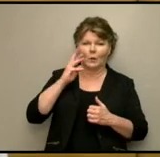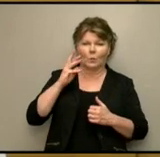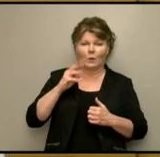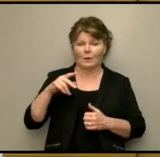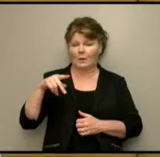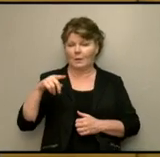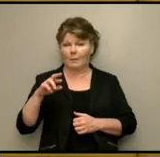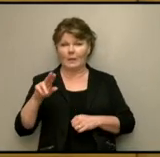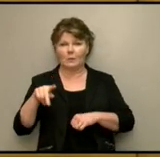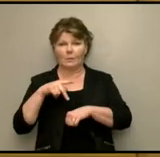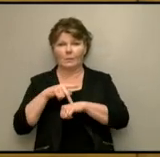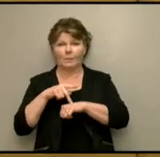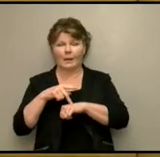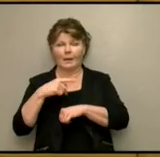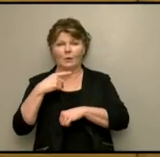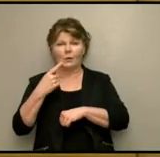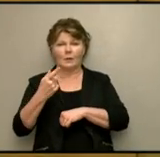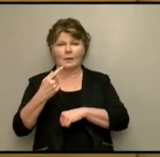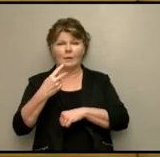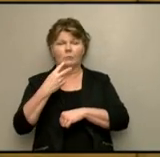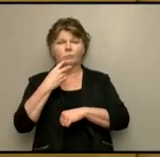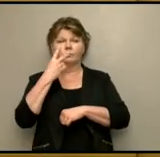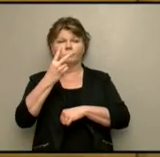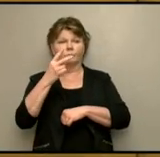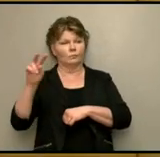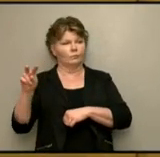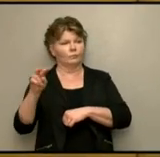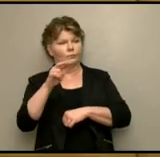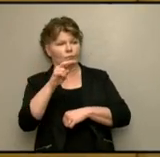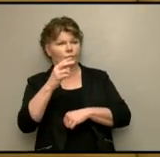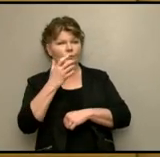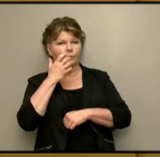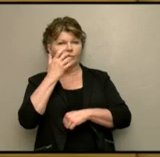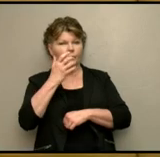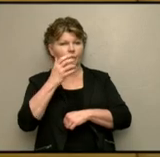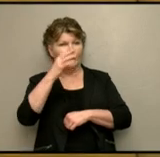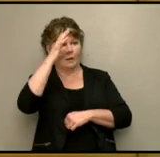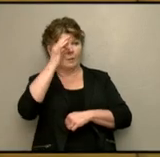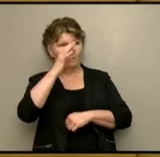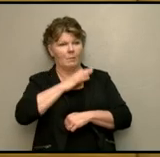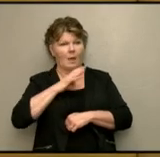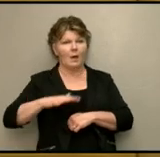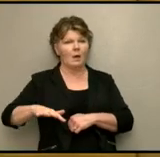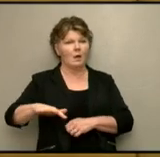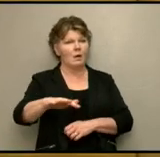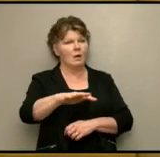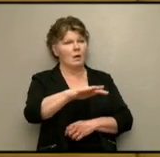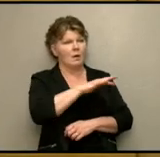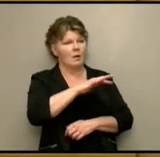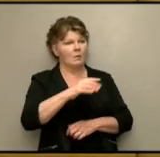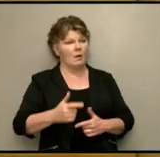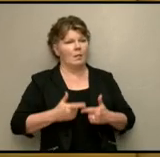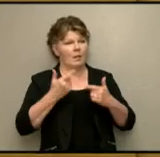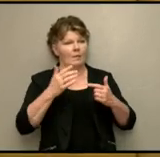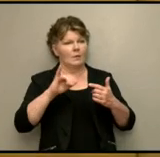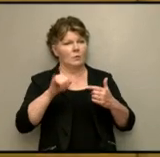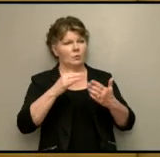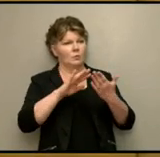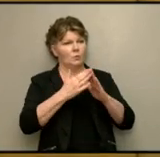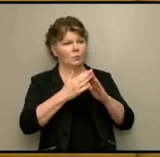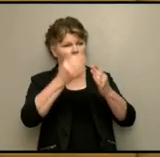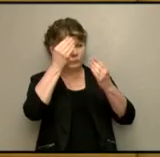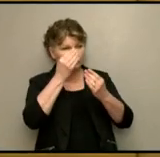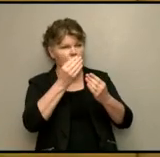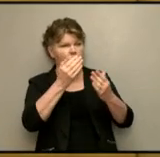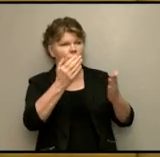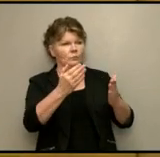standing with the 11, lifted up his voice and addressed them, "Men of Judea and all who dwell in Jerusalem, let this be known to you,